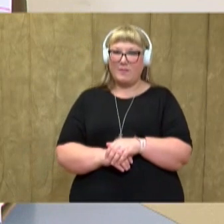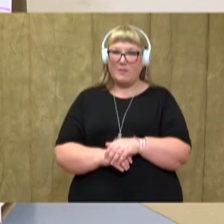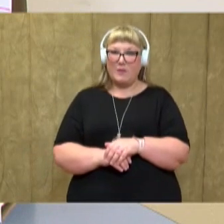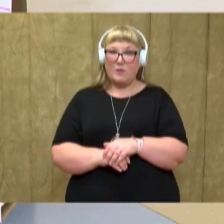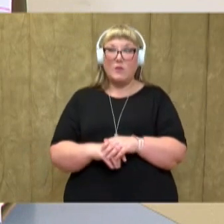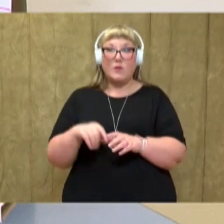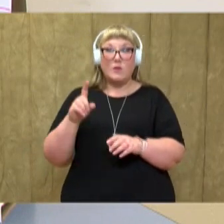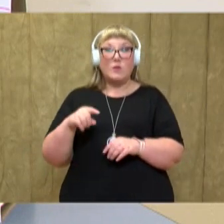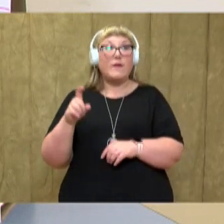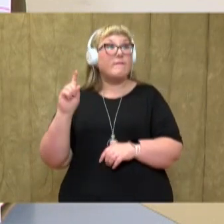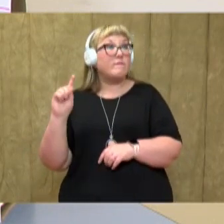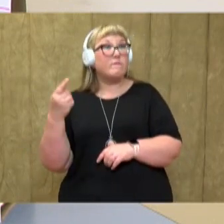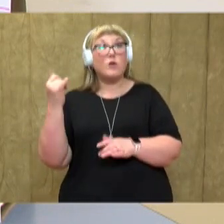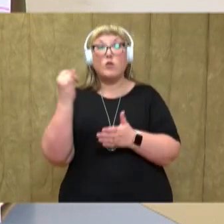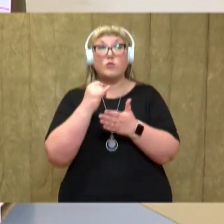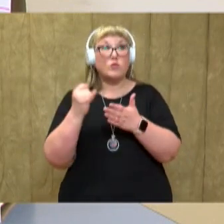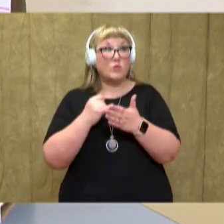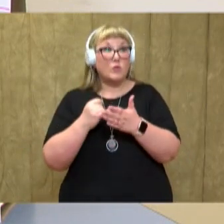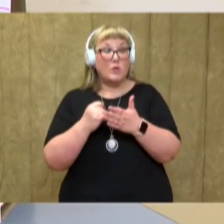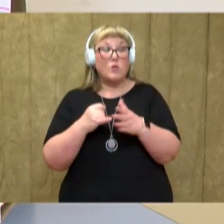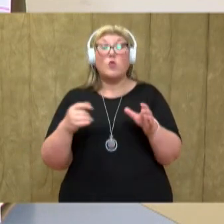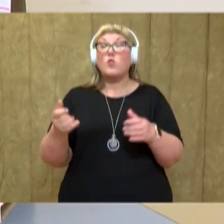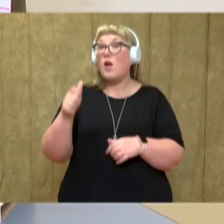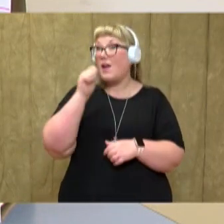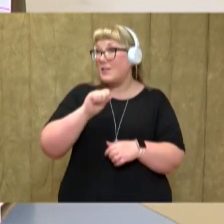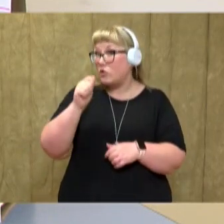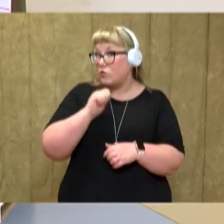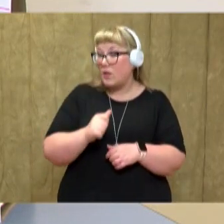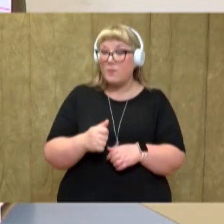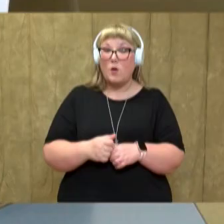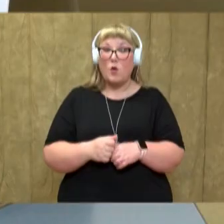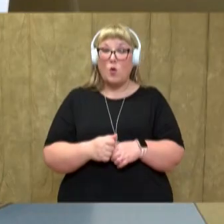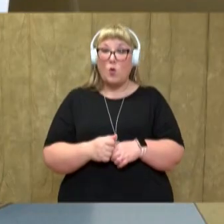We need to first draw 5 scoops of ice cream.